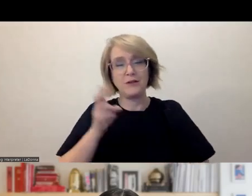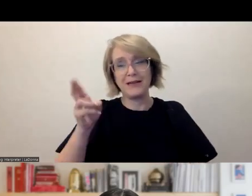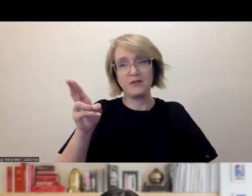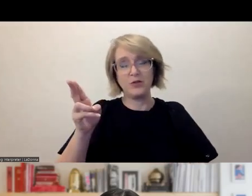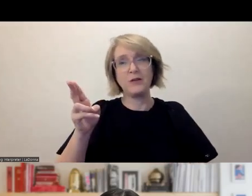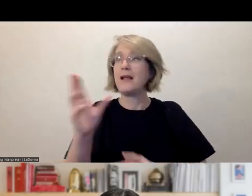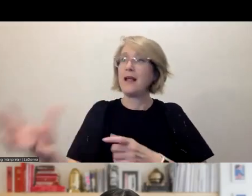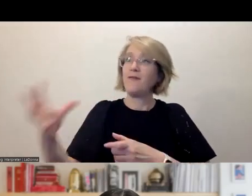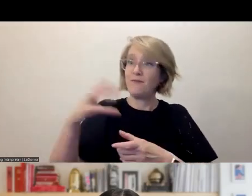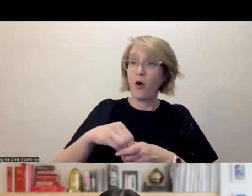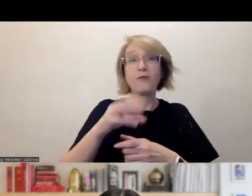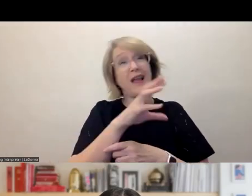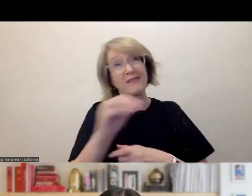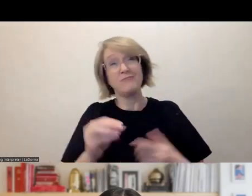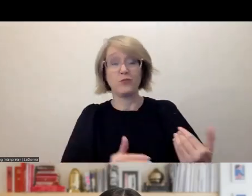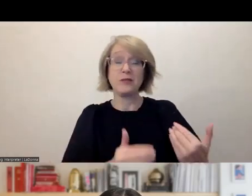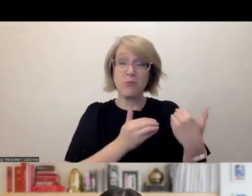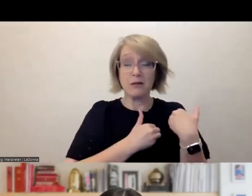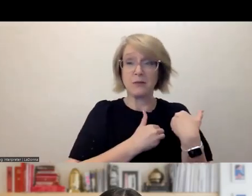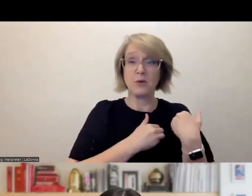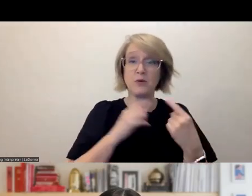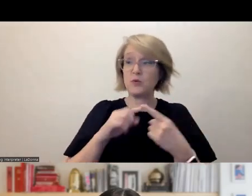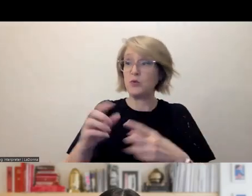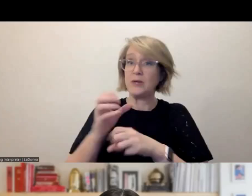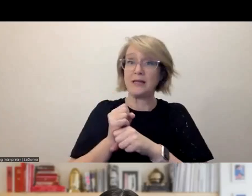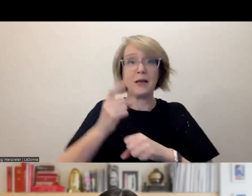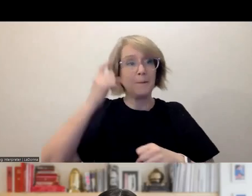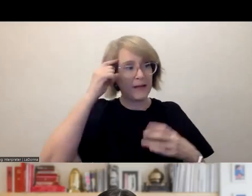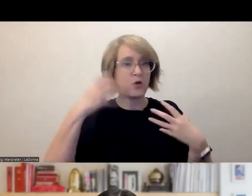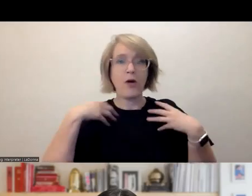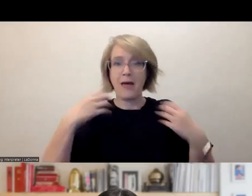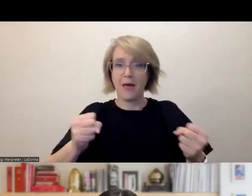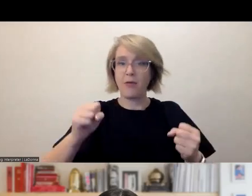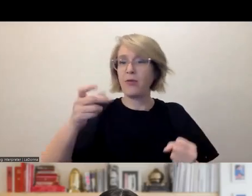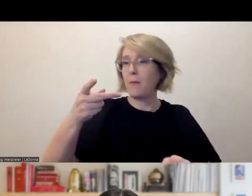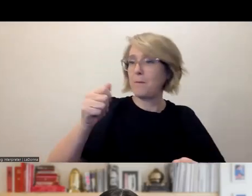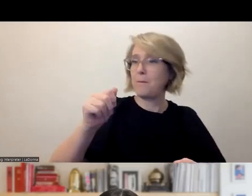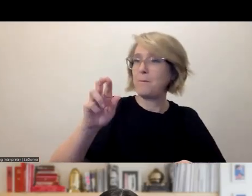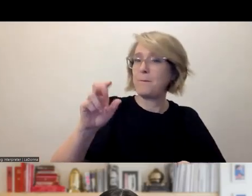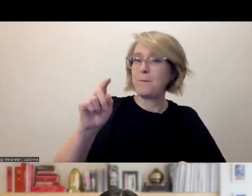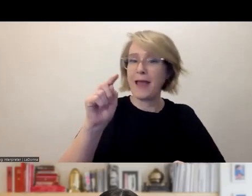extent, responsible for being able to get the Mental Health Parity and Addiction